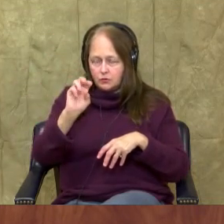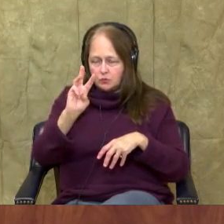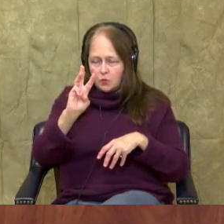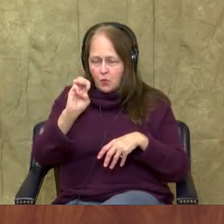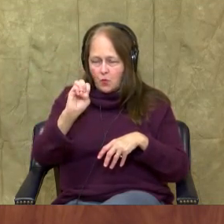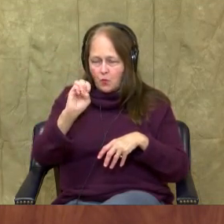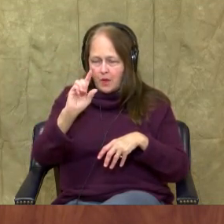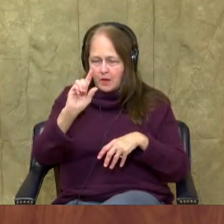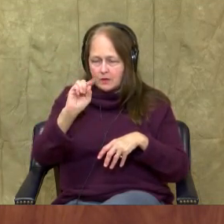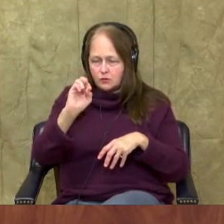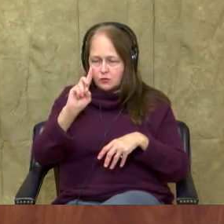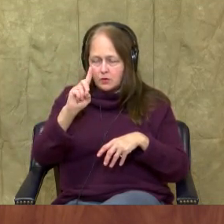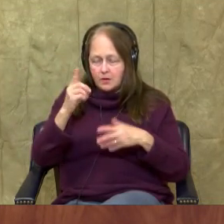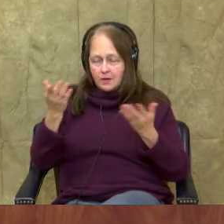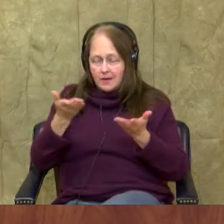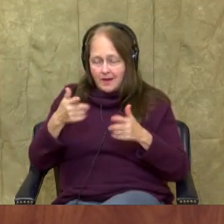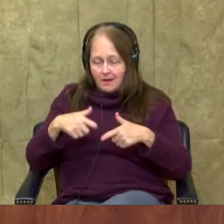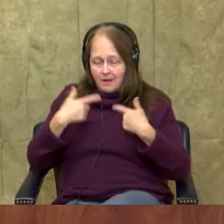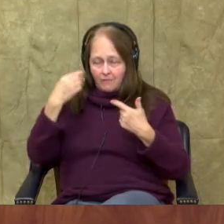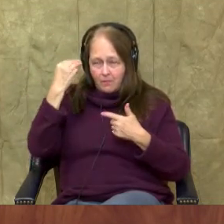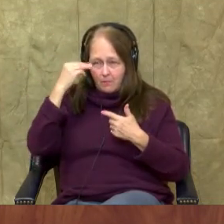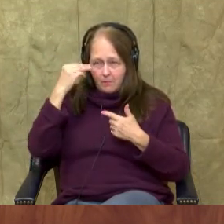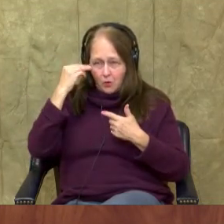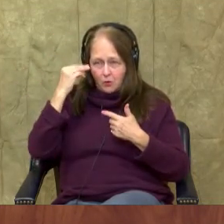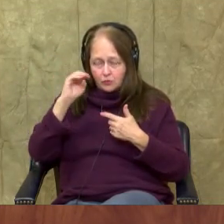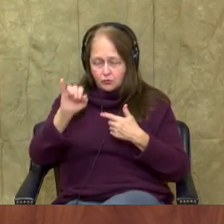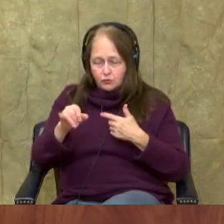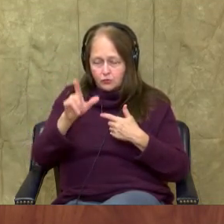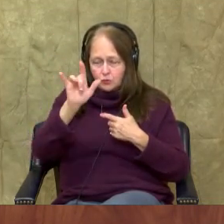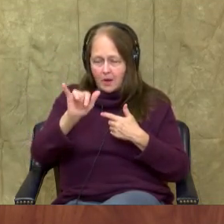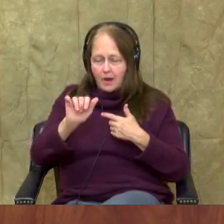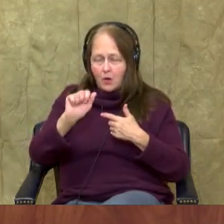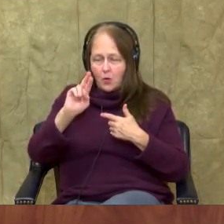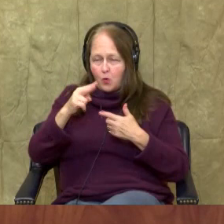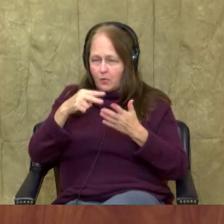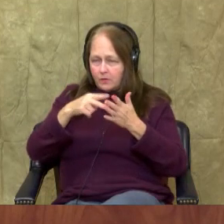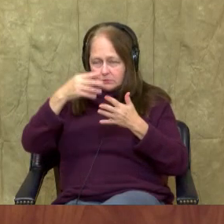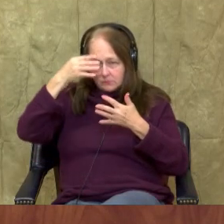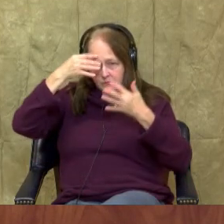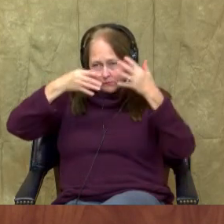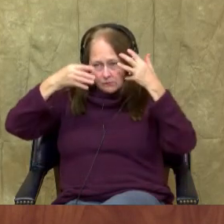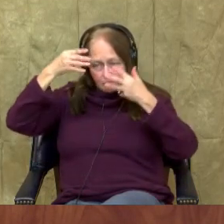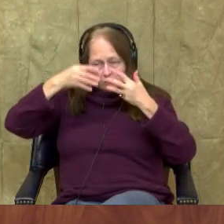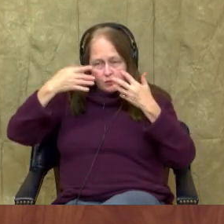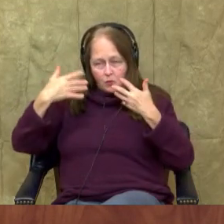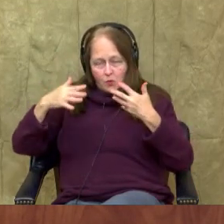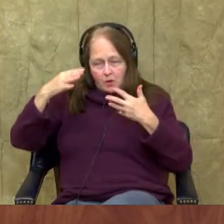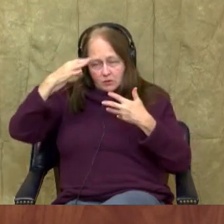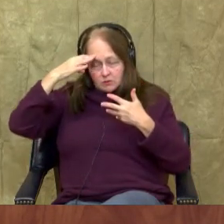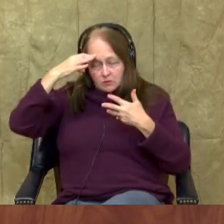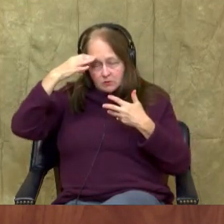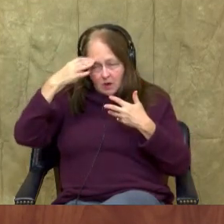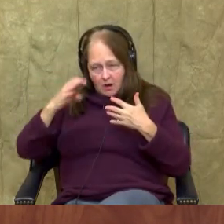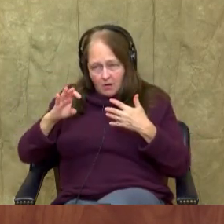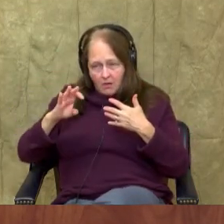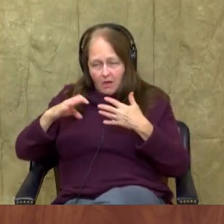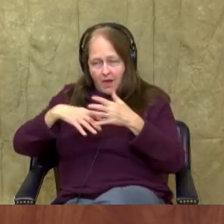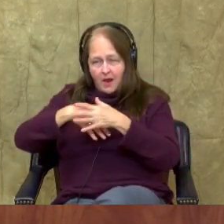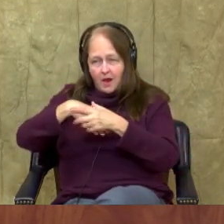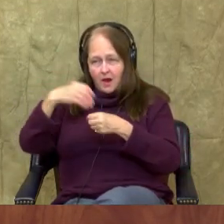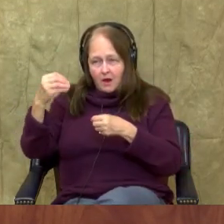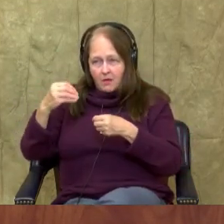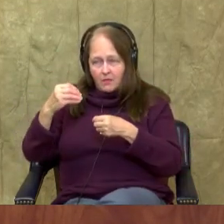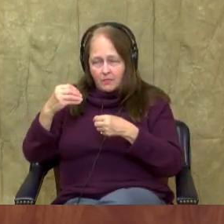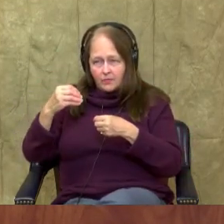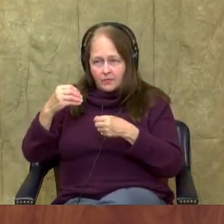assure you, living here in Mobile, Alabama in July and August, you know what sweltered means. It's when you walk outside and